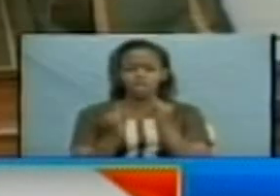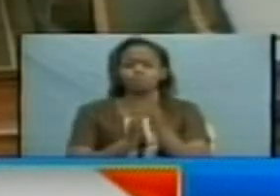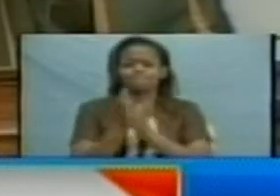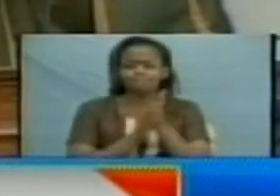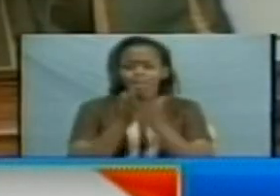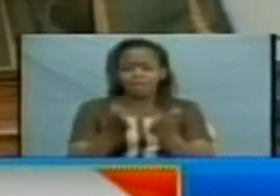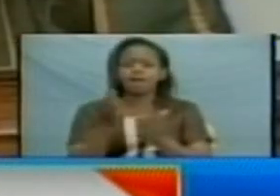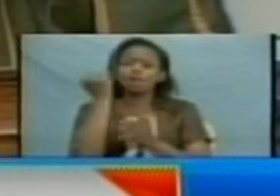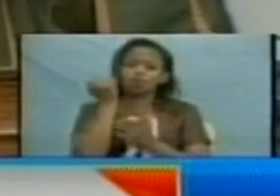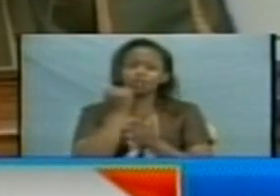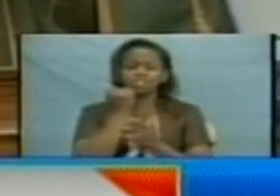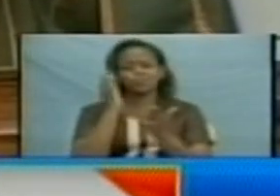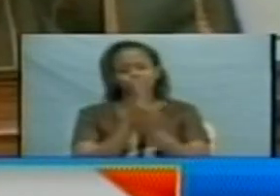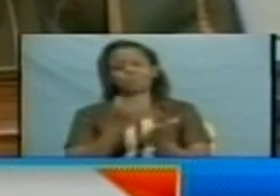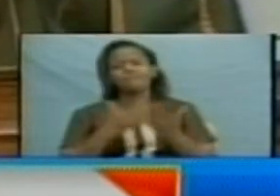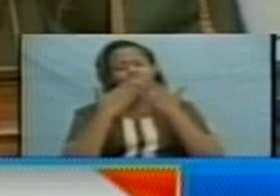I thank you.